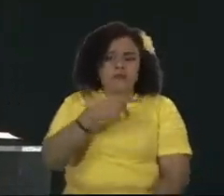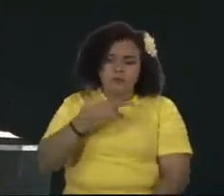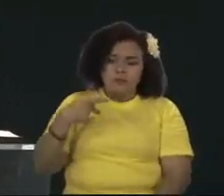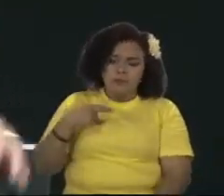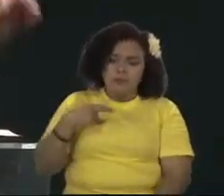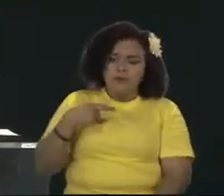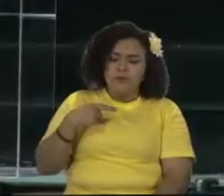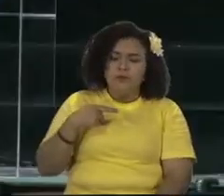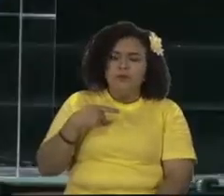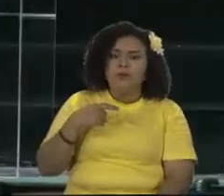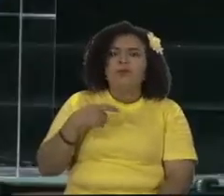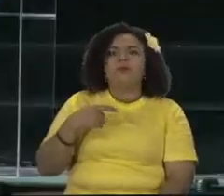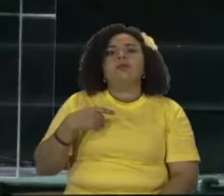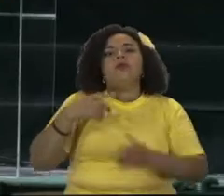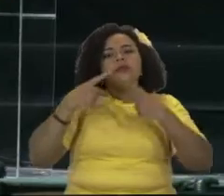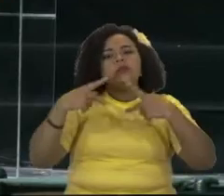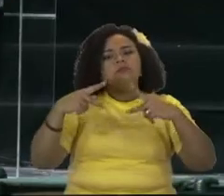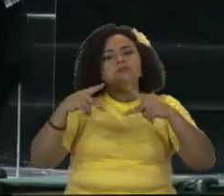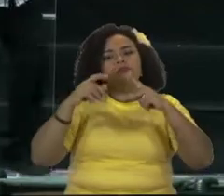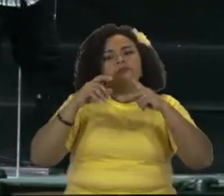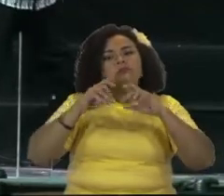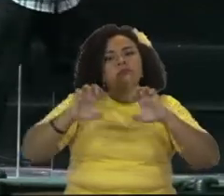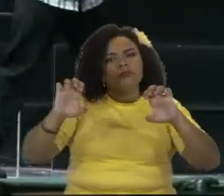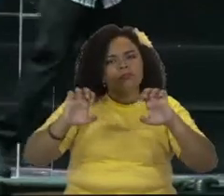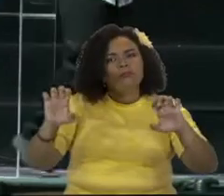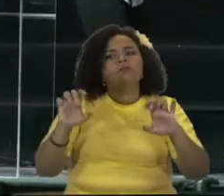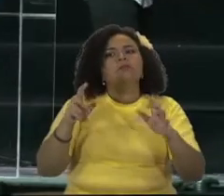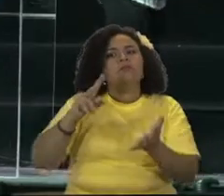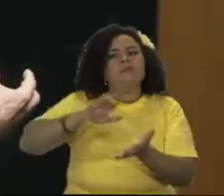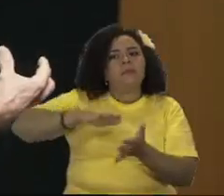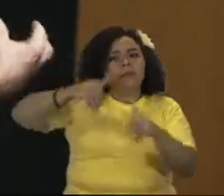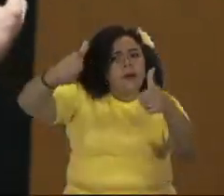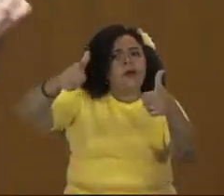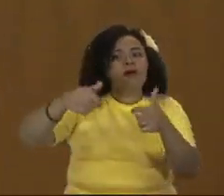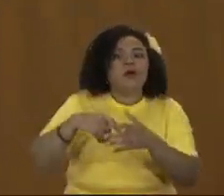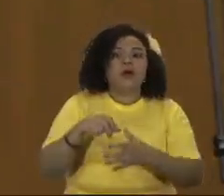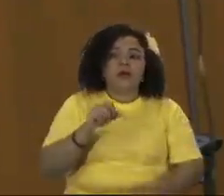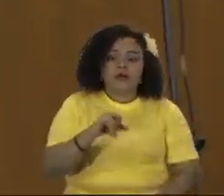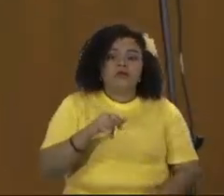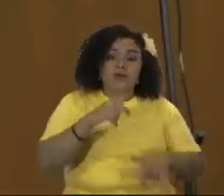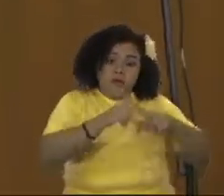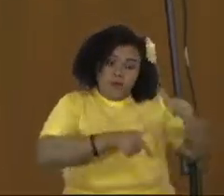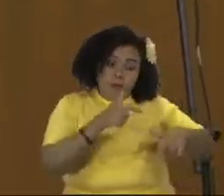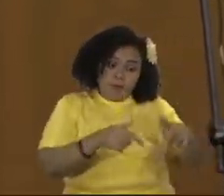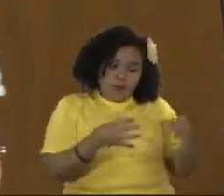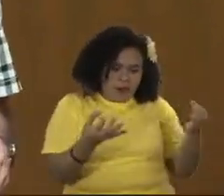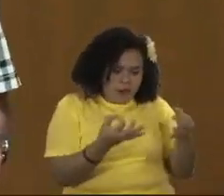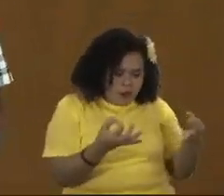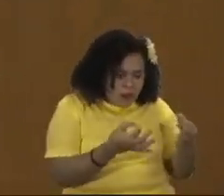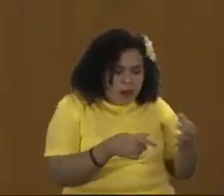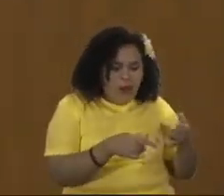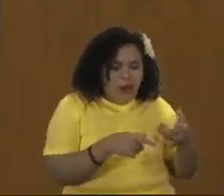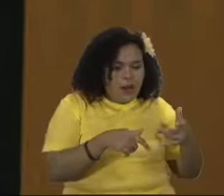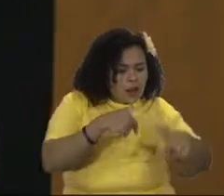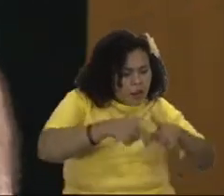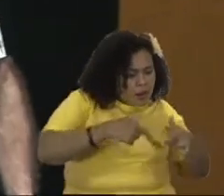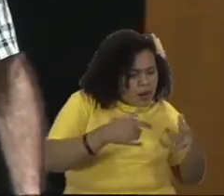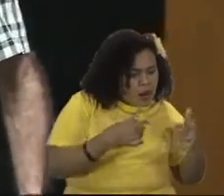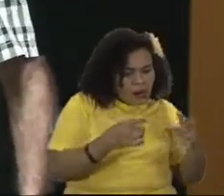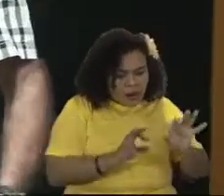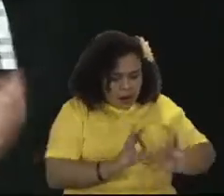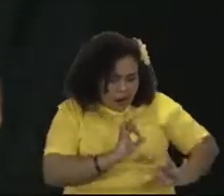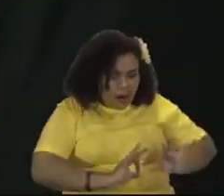do your best. If you're gonna work, do your best. God wants you to do your best. And we talk